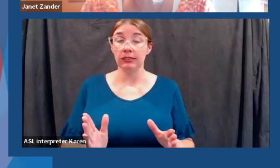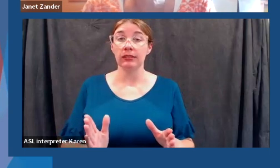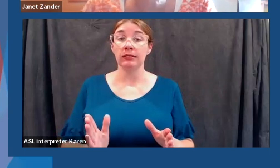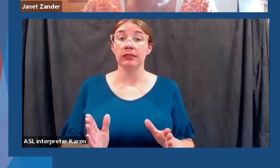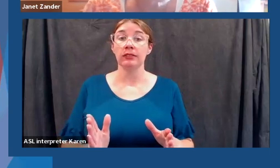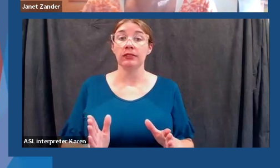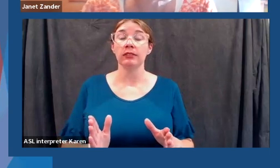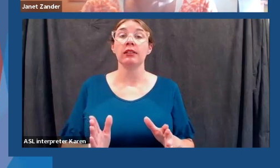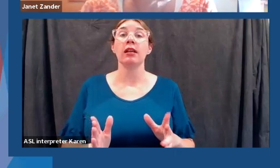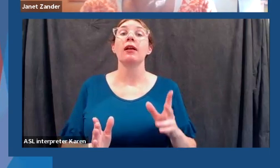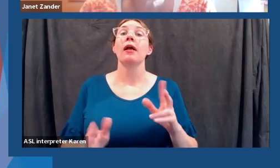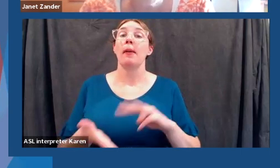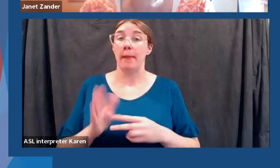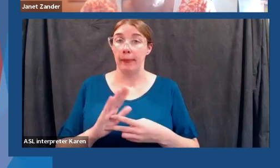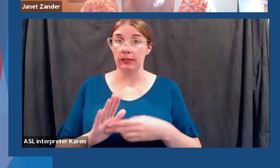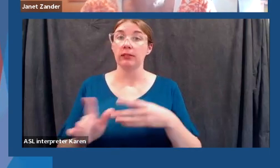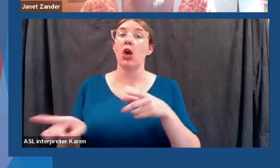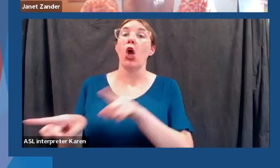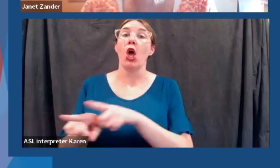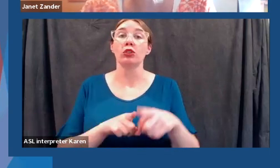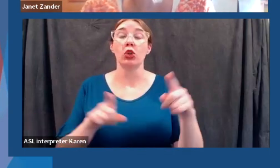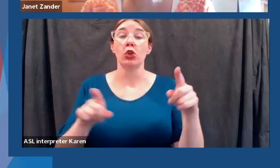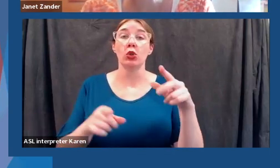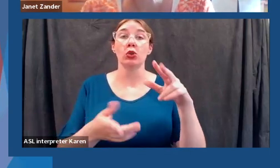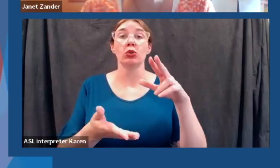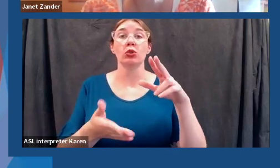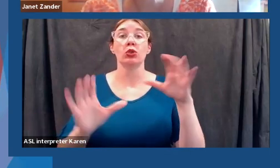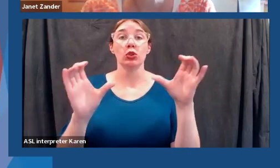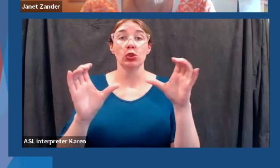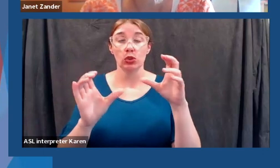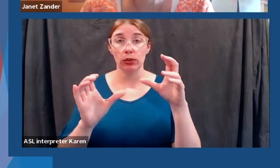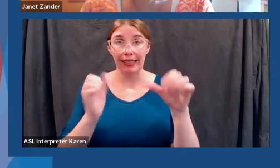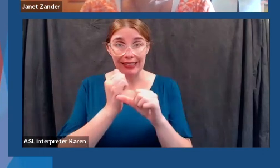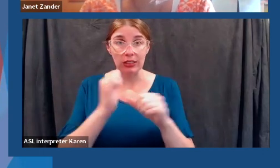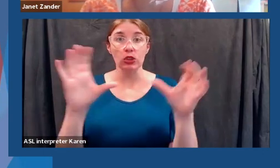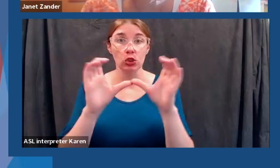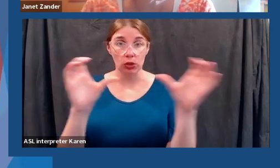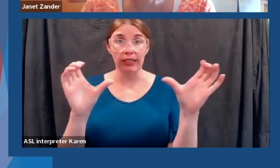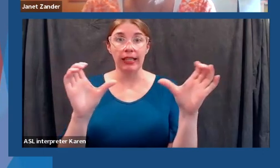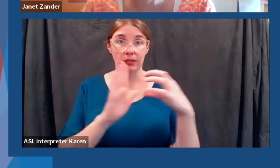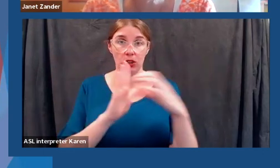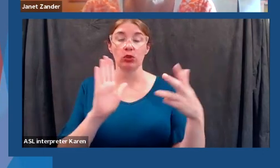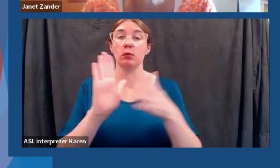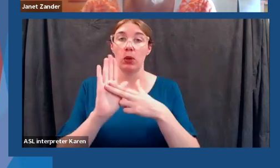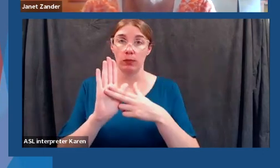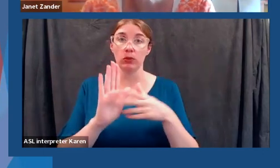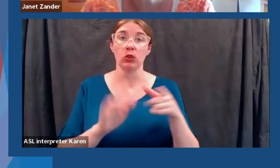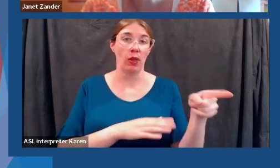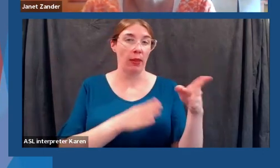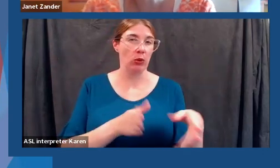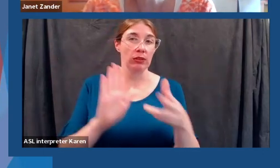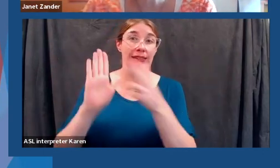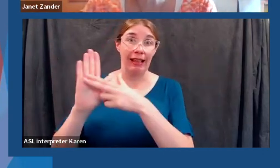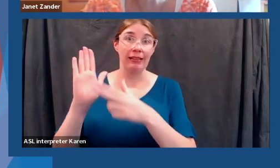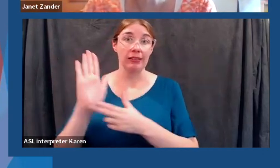that certification of assistance section. And we've quoted here the state statute sections so that those can be